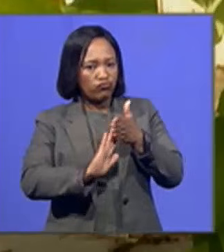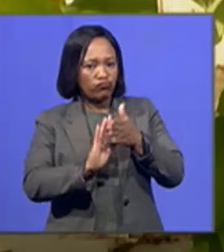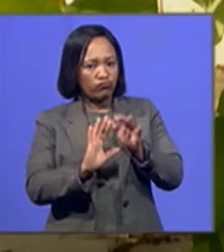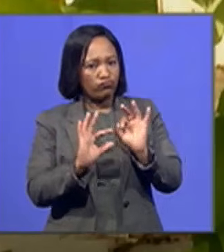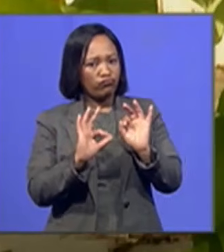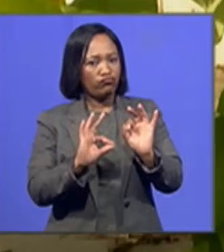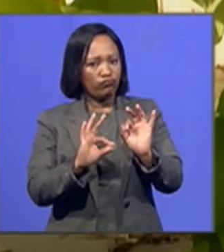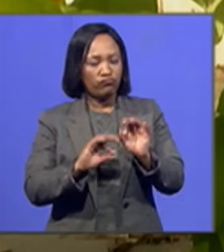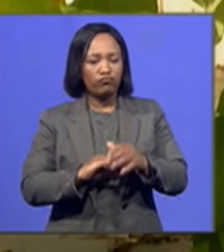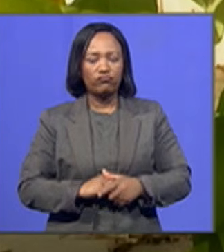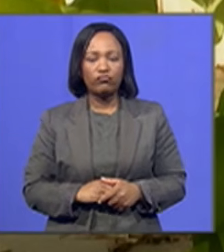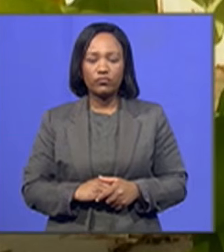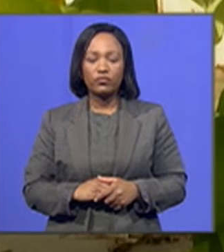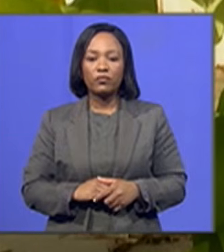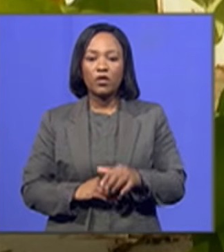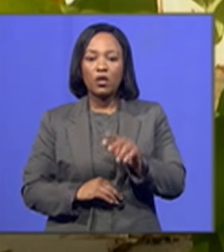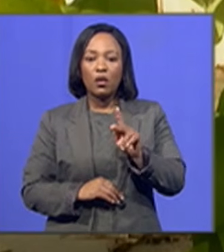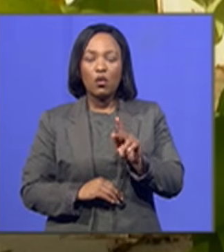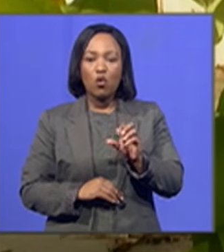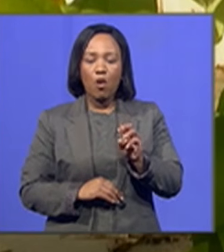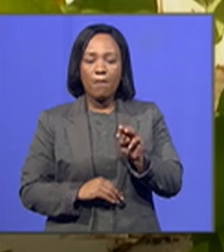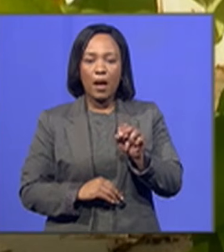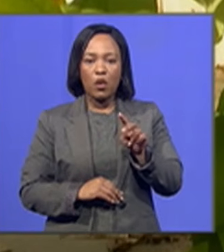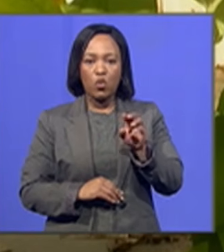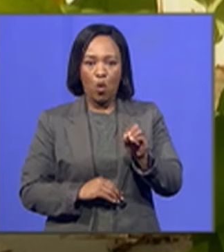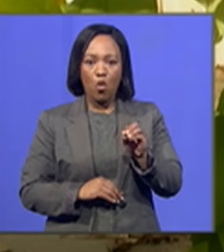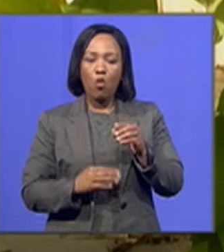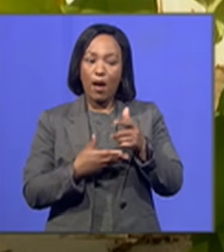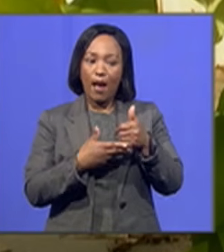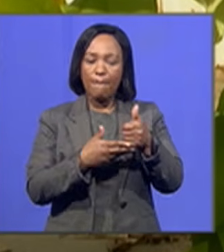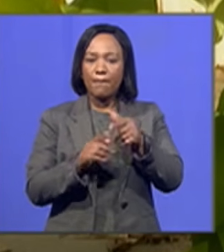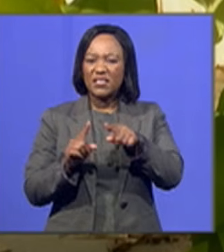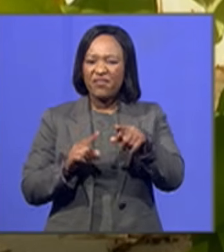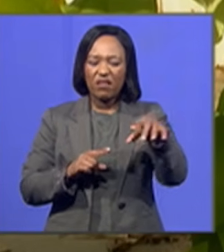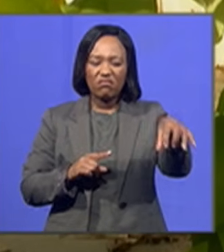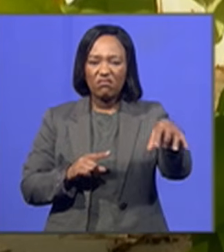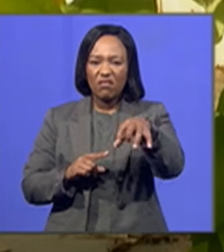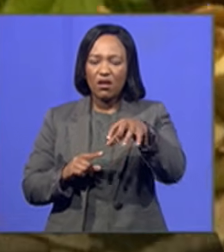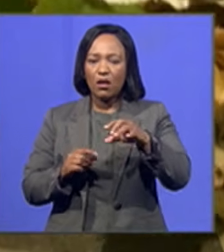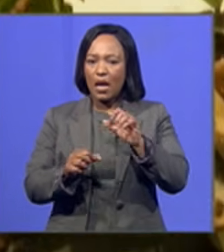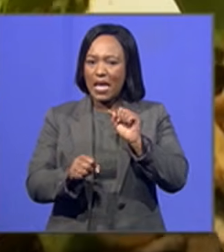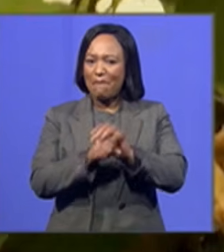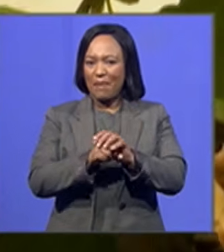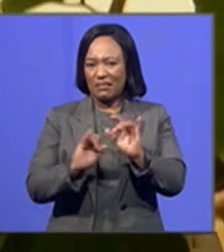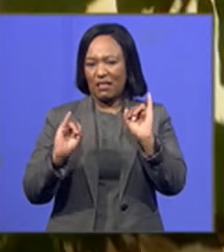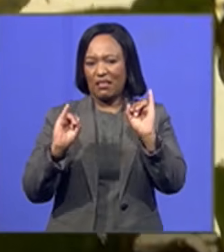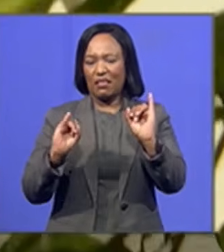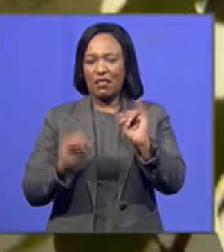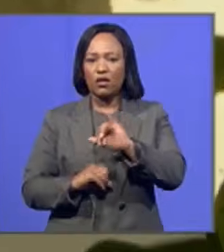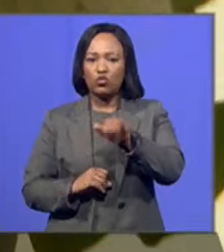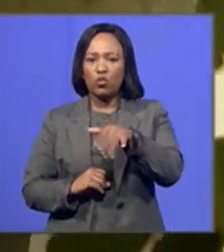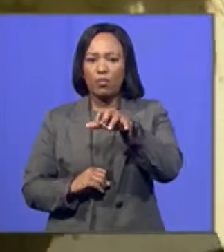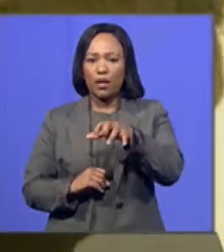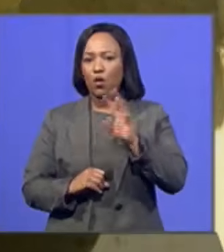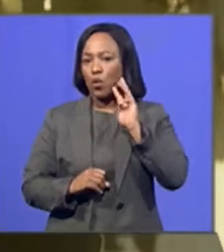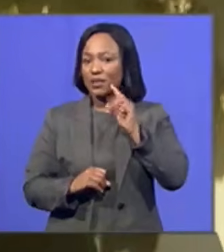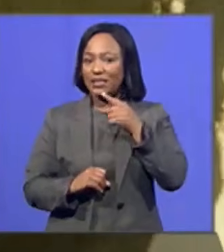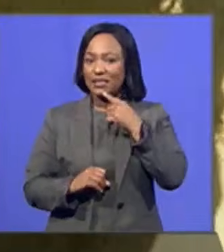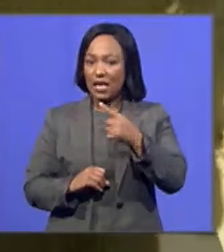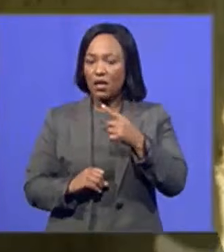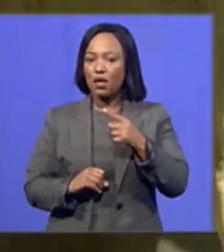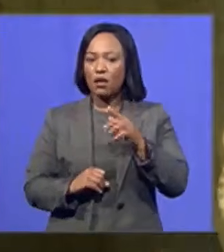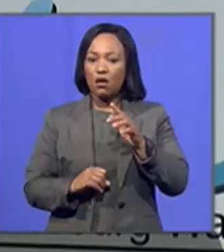sona. Thebolo ya komando e tlamelang dikgaolo di le mmalwa e amegile thata. Fela Joburg Water ya re tlamelo e